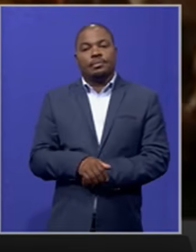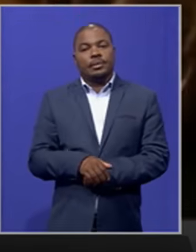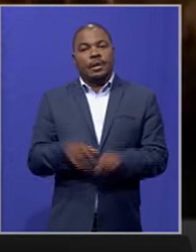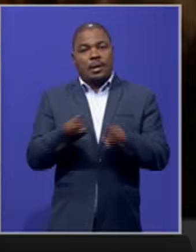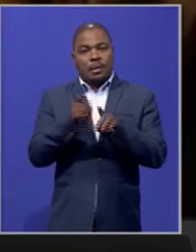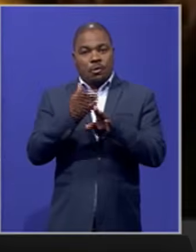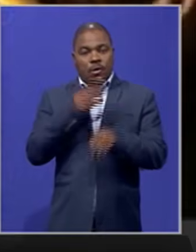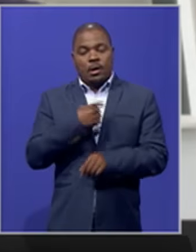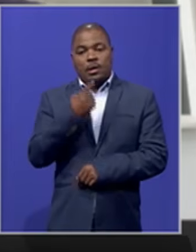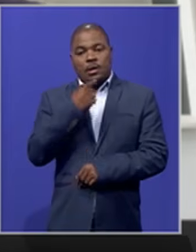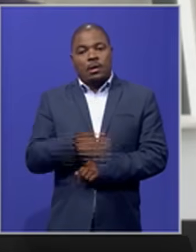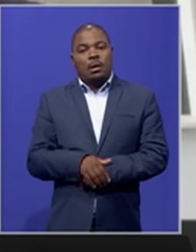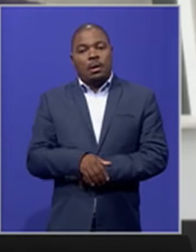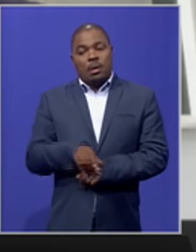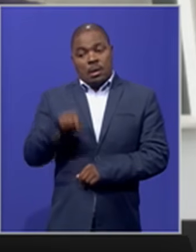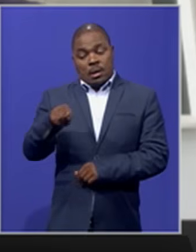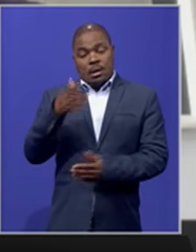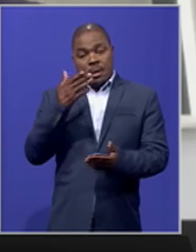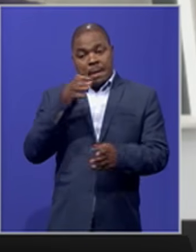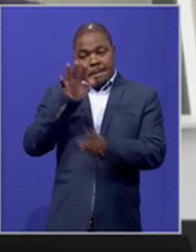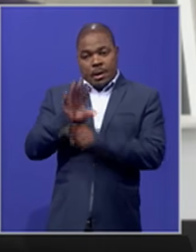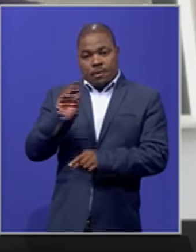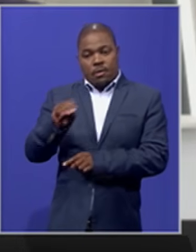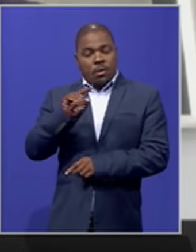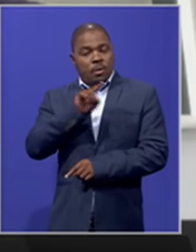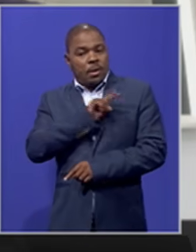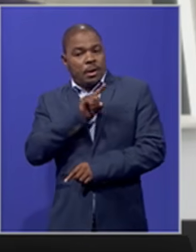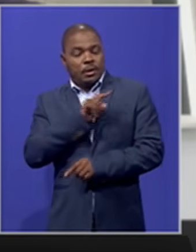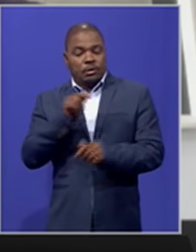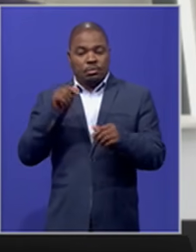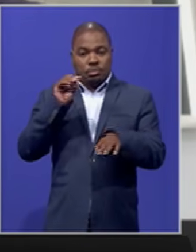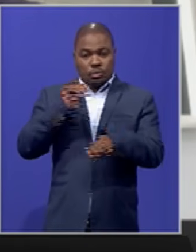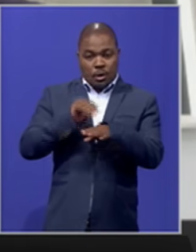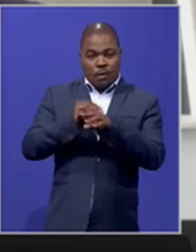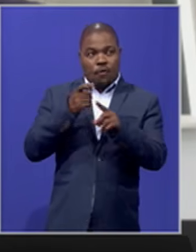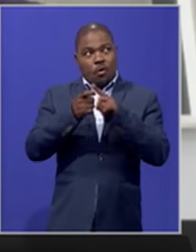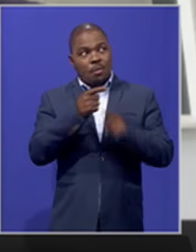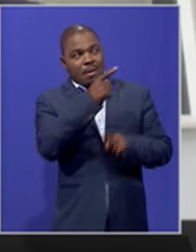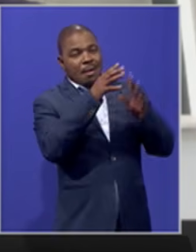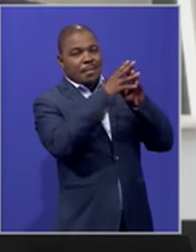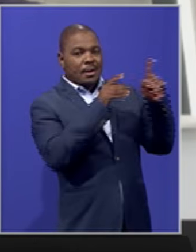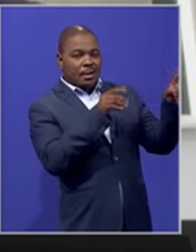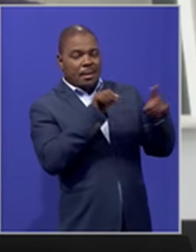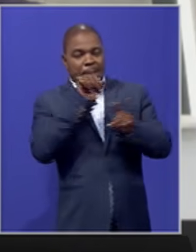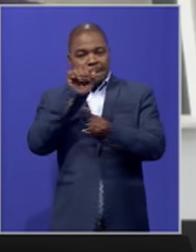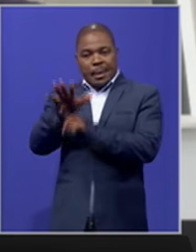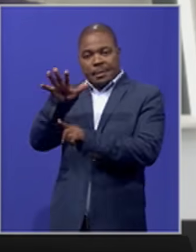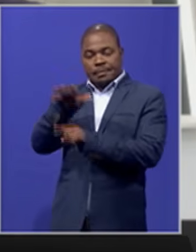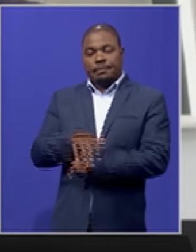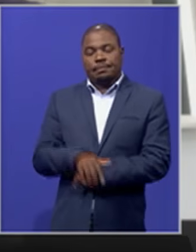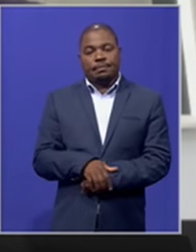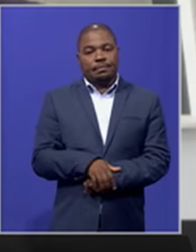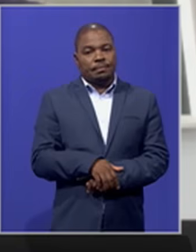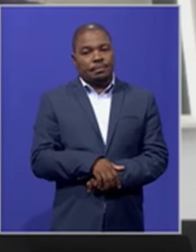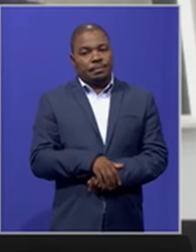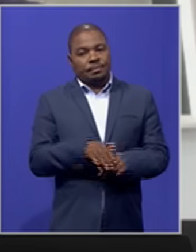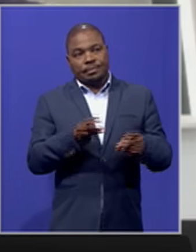said earlier, that may really be impacted by some of the troubles that we've had with the US, especially in terms of those